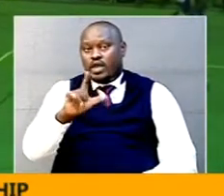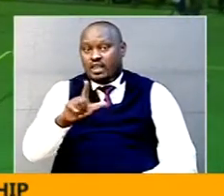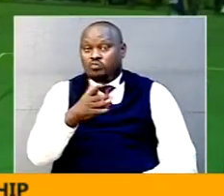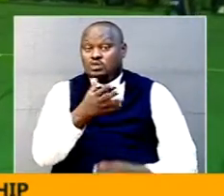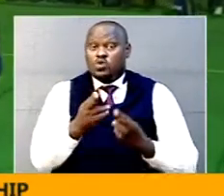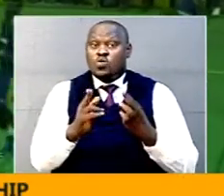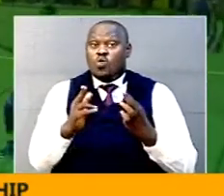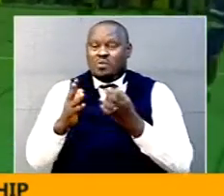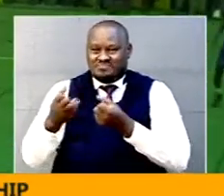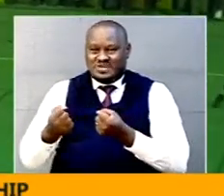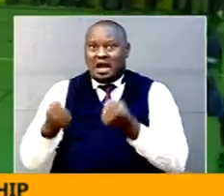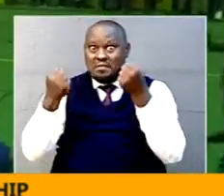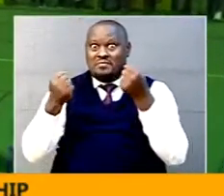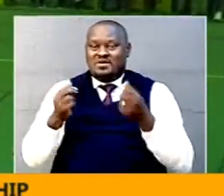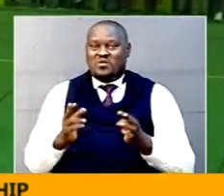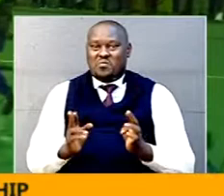bring home the trophy.